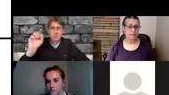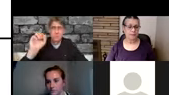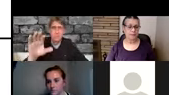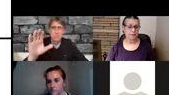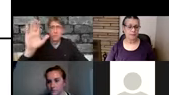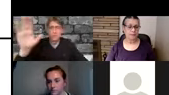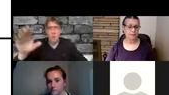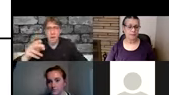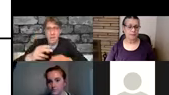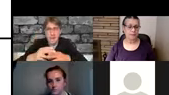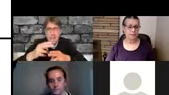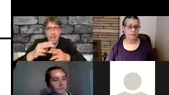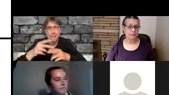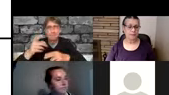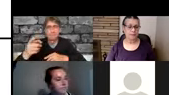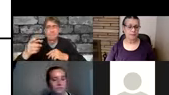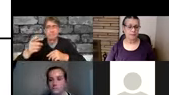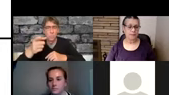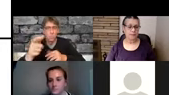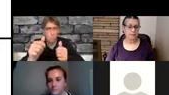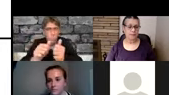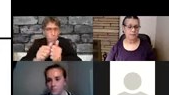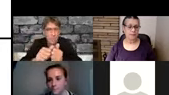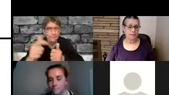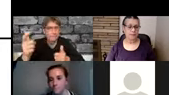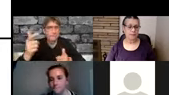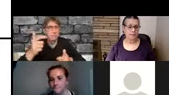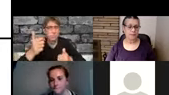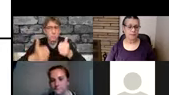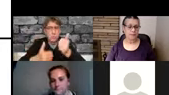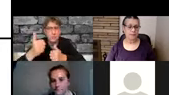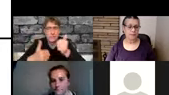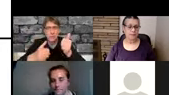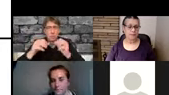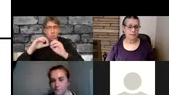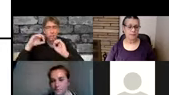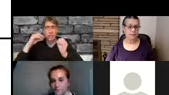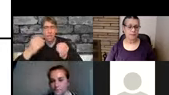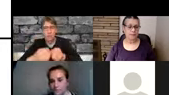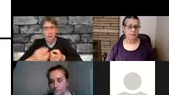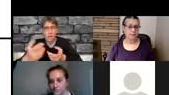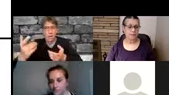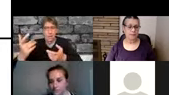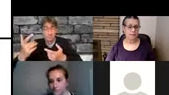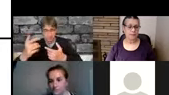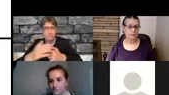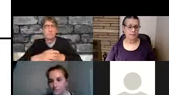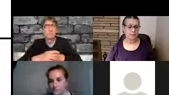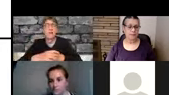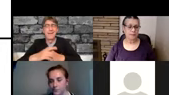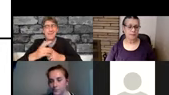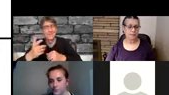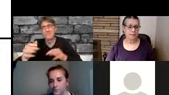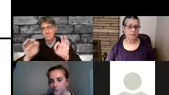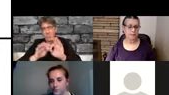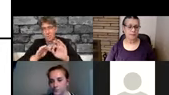organizational affiliation if you have one. Before making, I also would like to ask you to remember to speak slowly as we